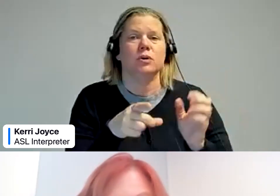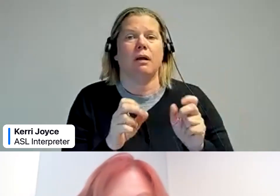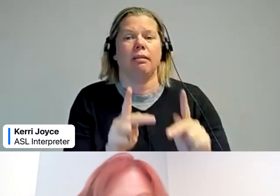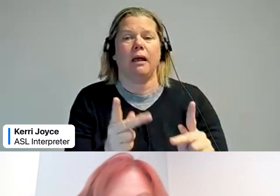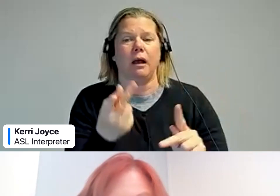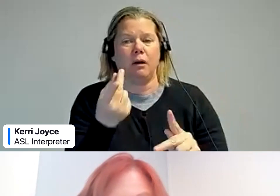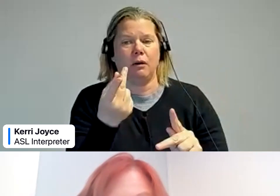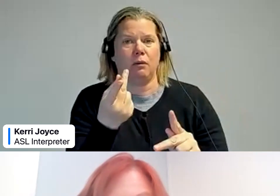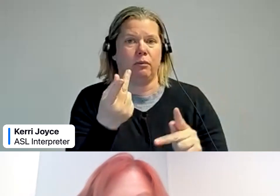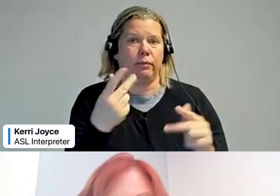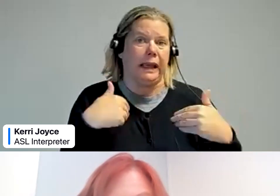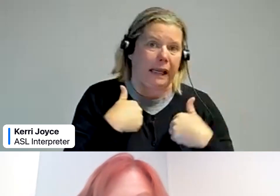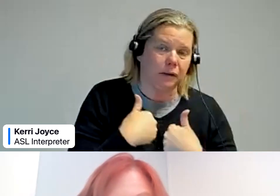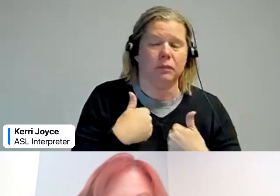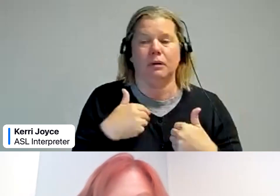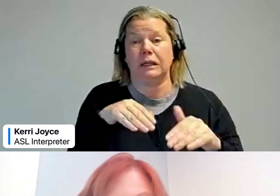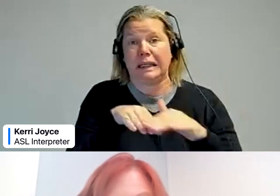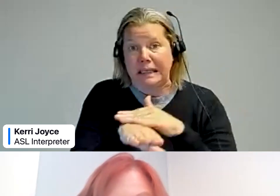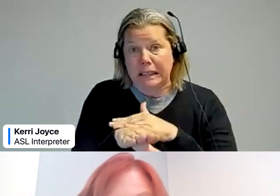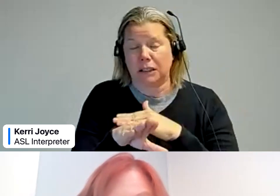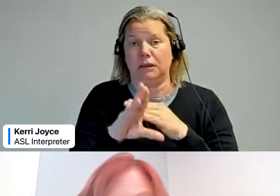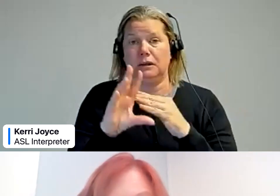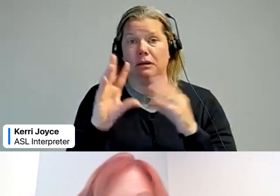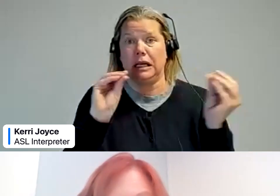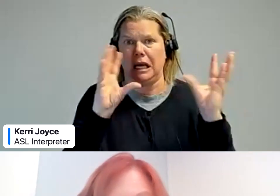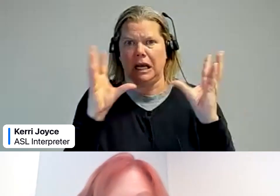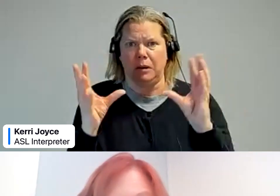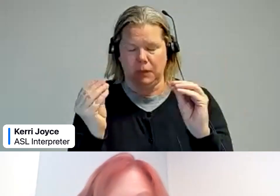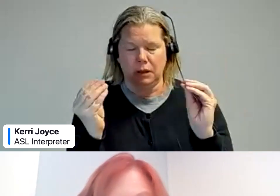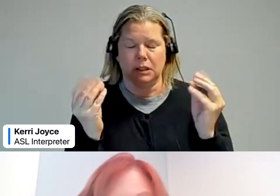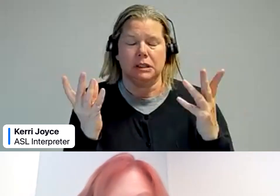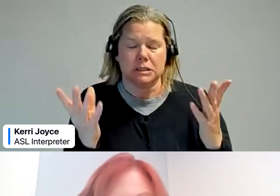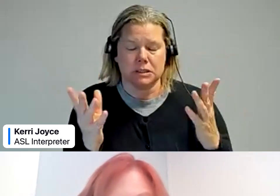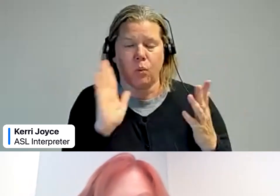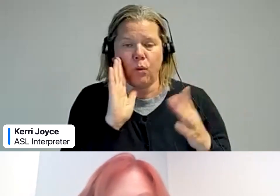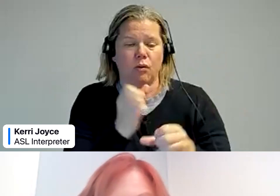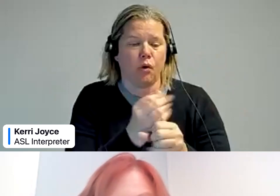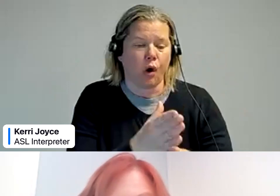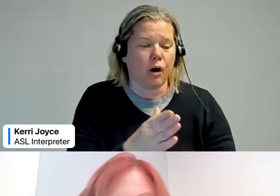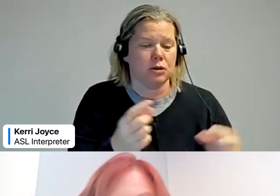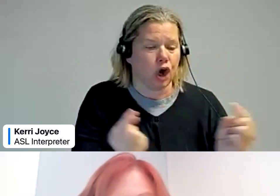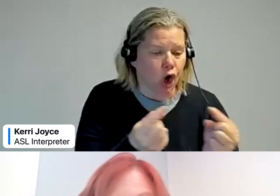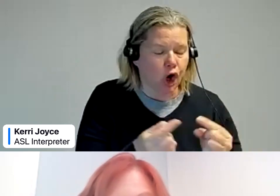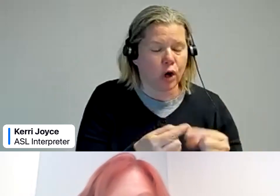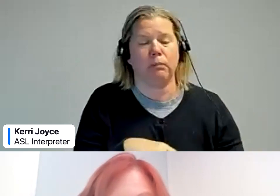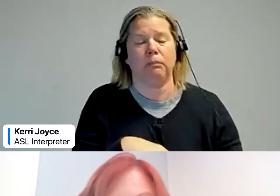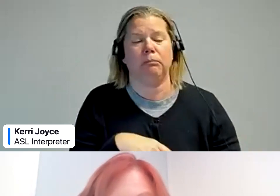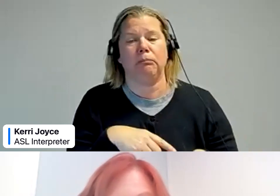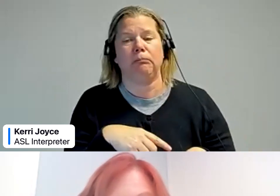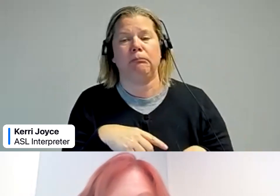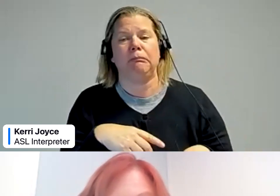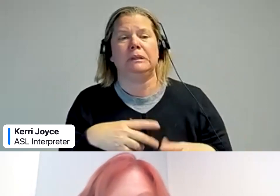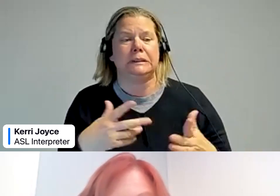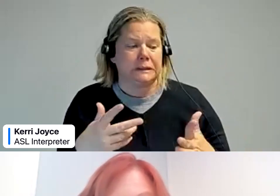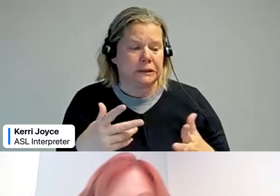and ambulances tend to be very tight spaces, as if allowing the service animal in there is going to get in